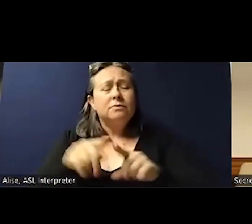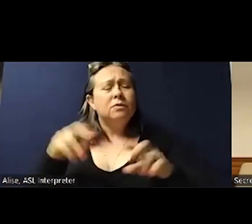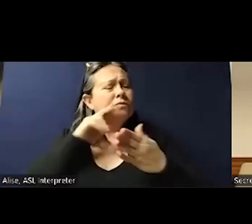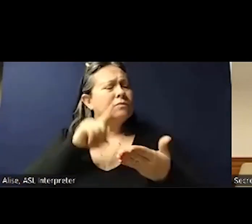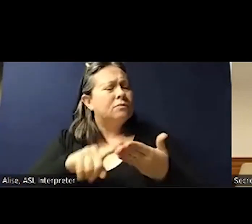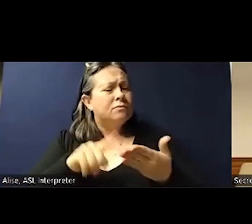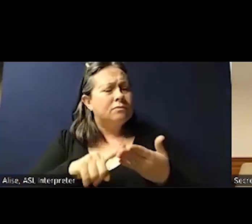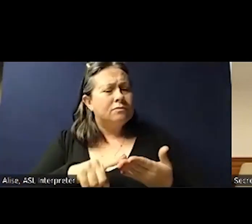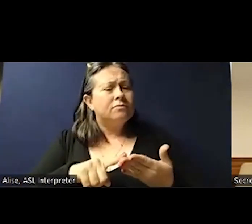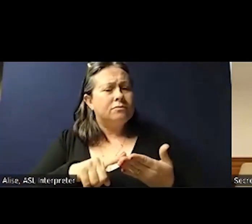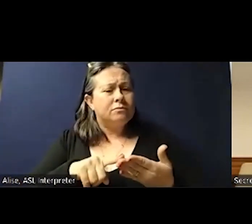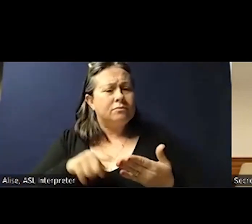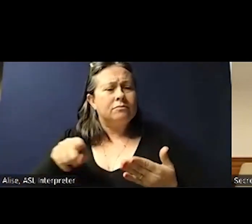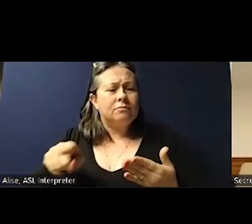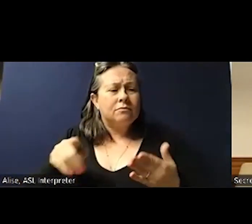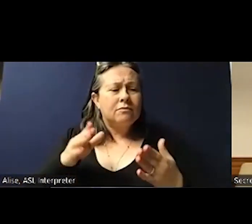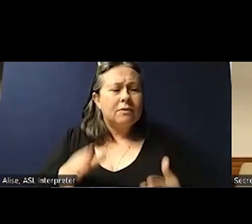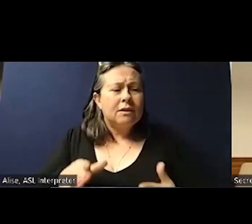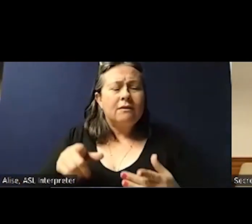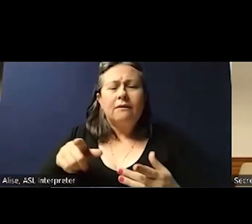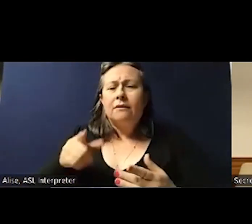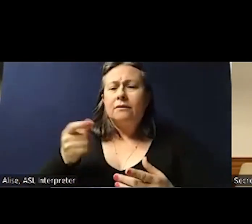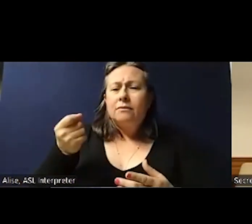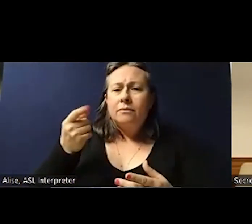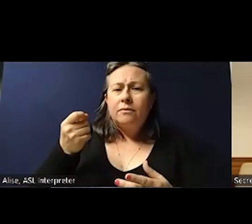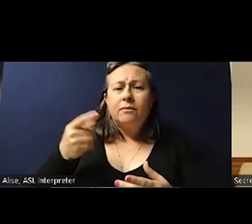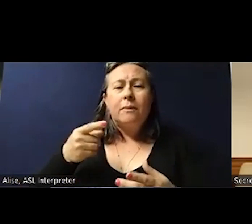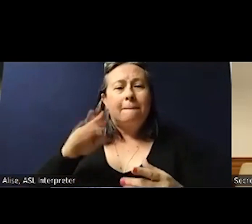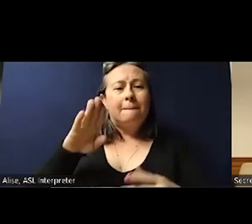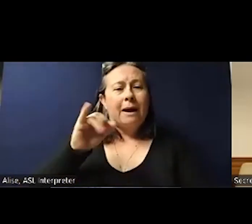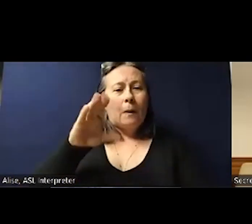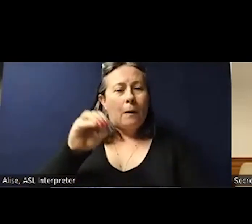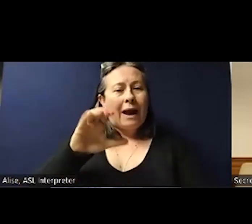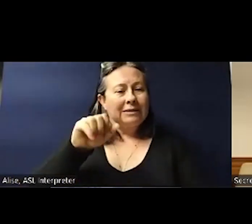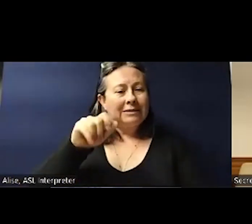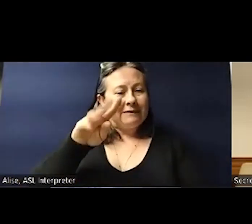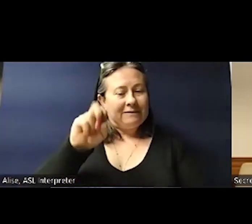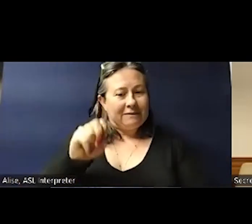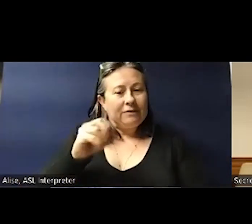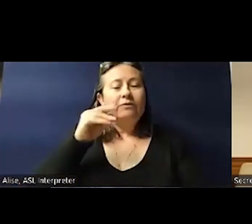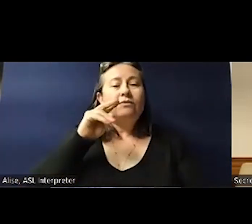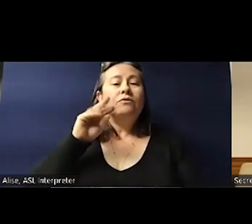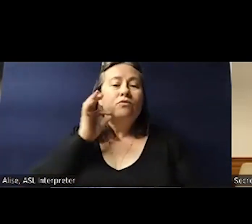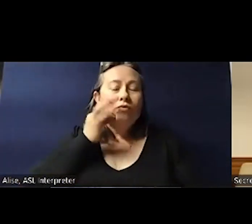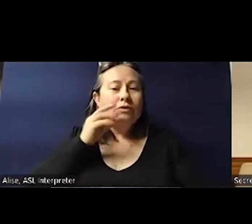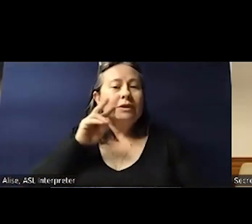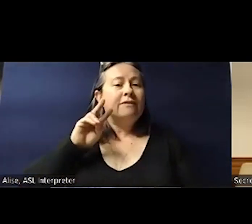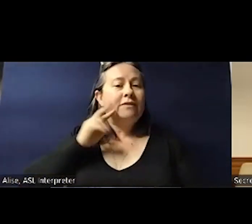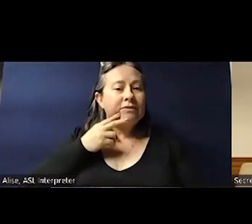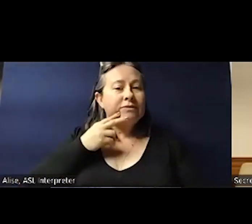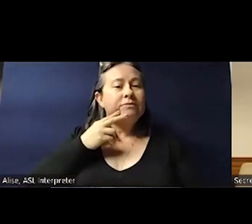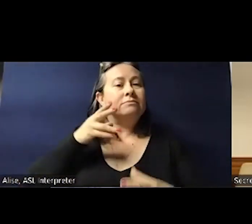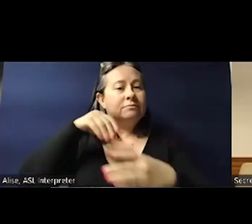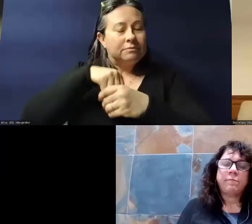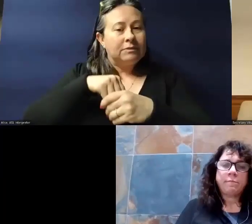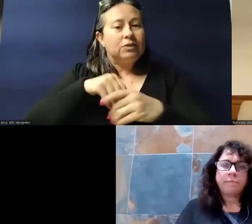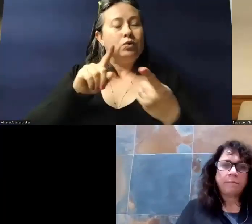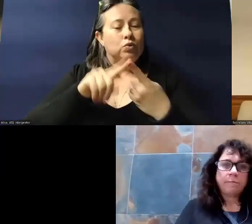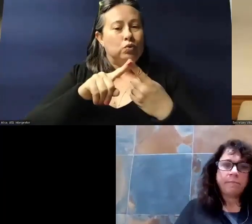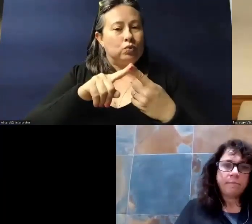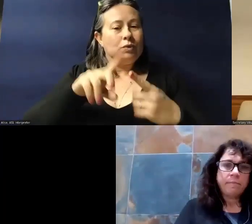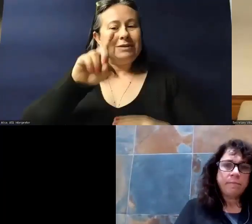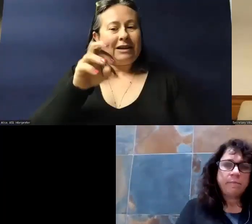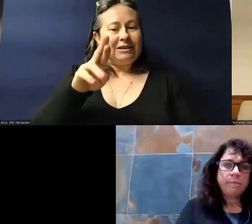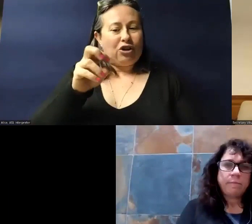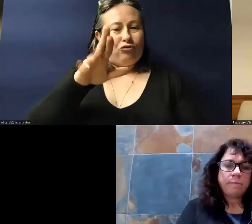the anti-inflammatory role of bioactive components of fruits and vegetables and developing complementary dietary agents that prevent